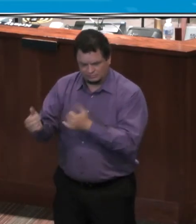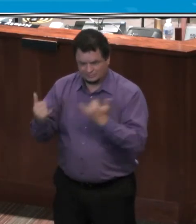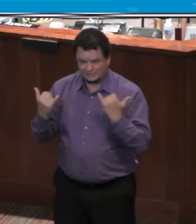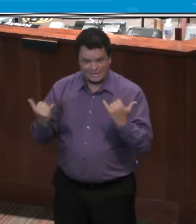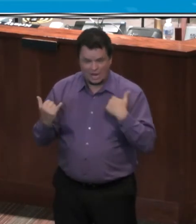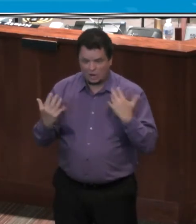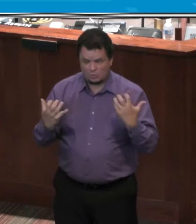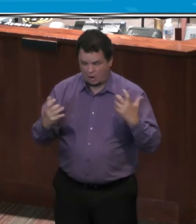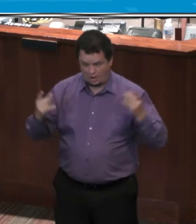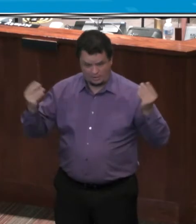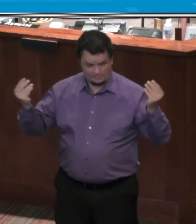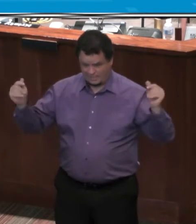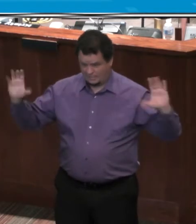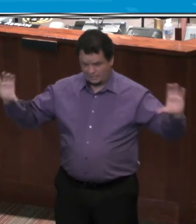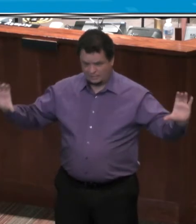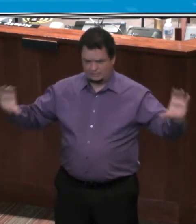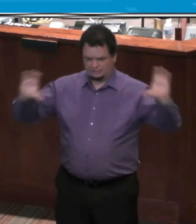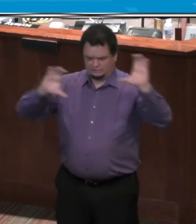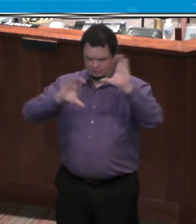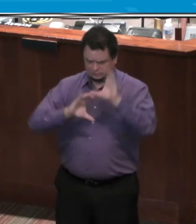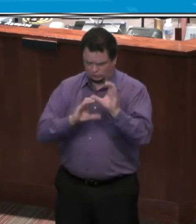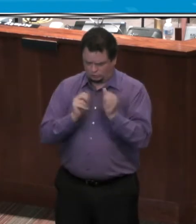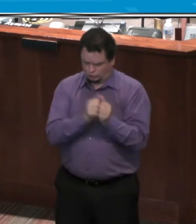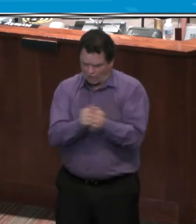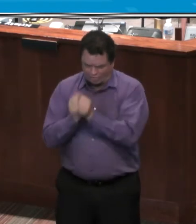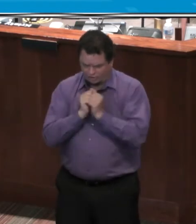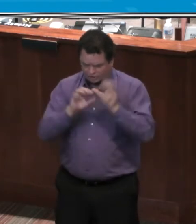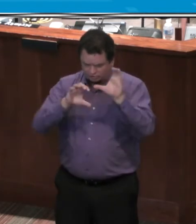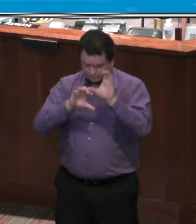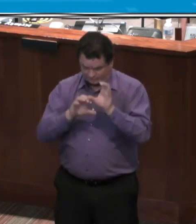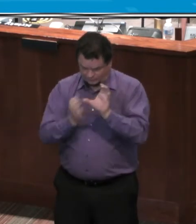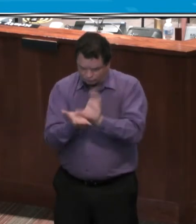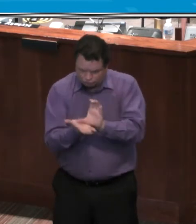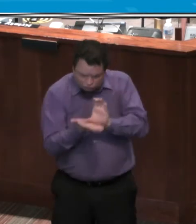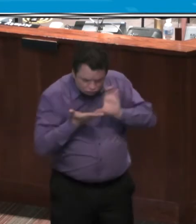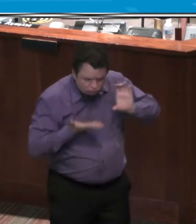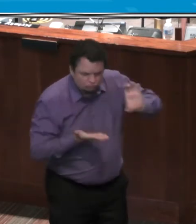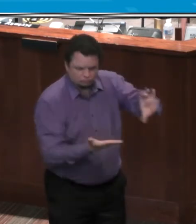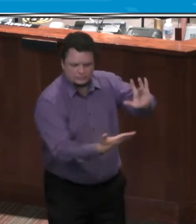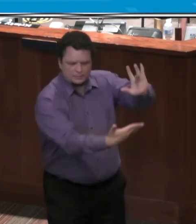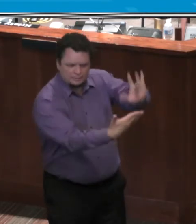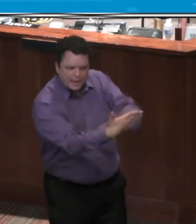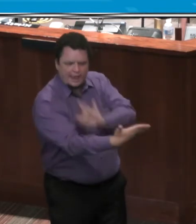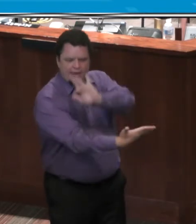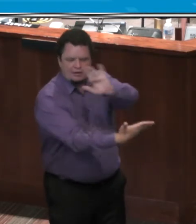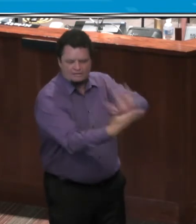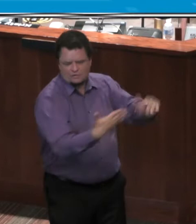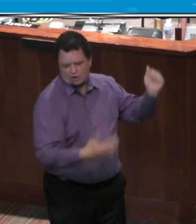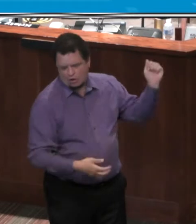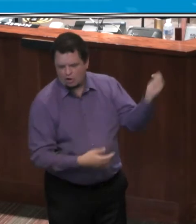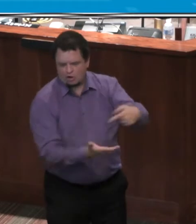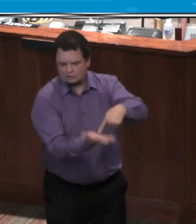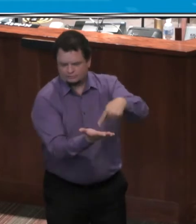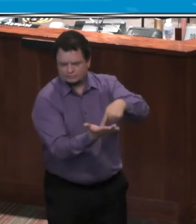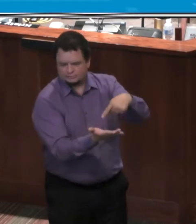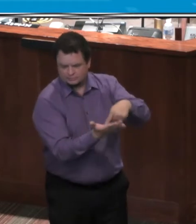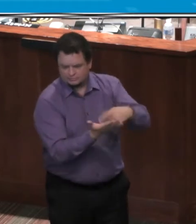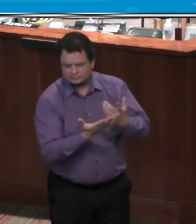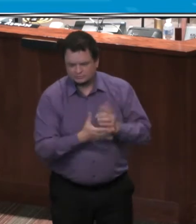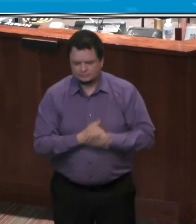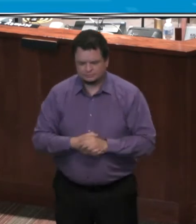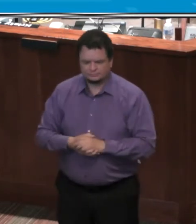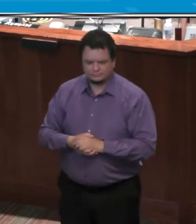will allow the flexibility to be able to respond appropriately to all the coronavirus needs.